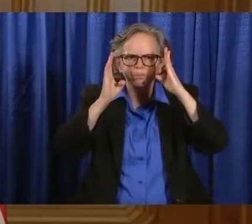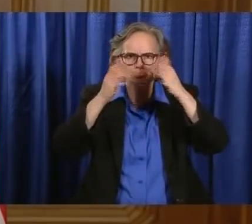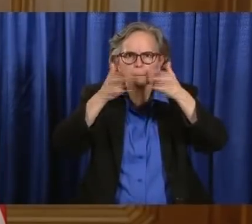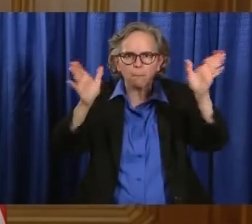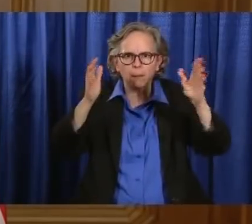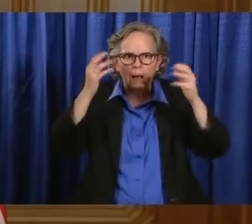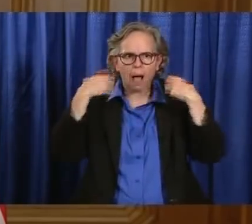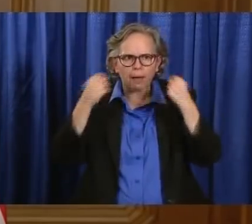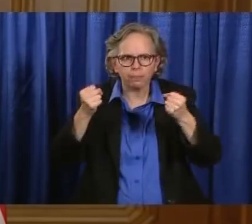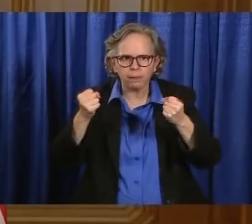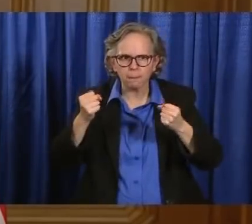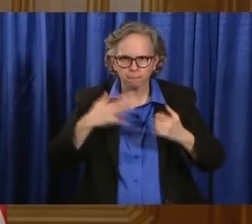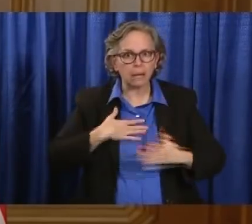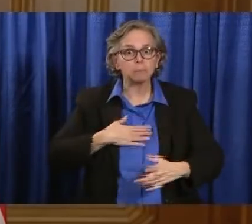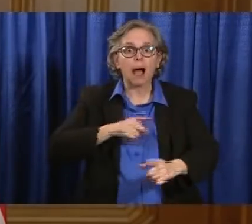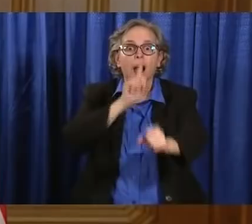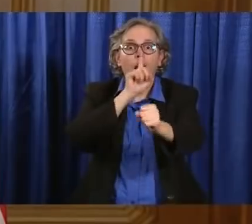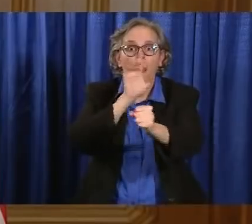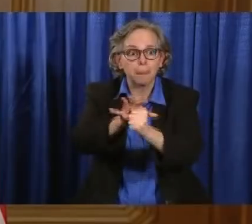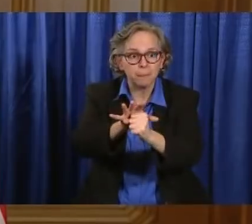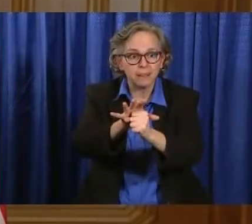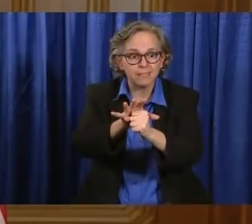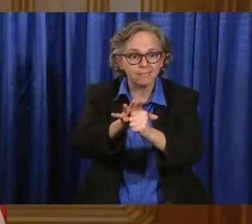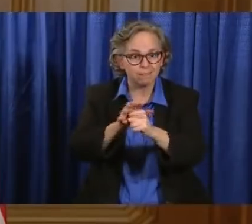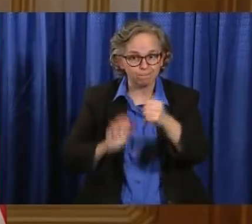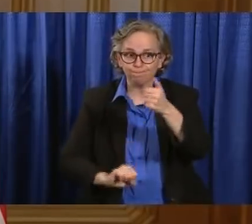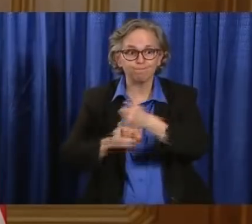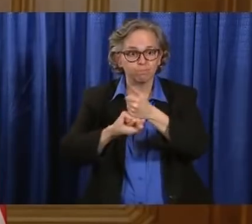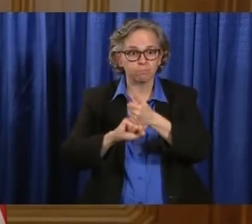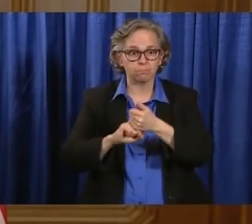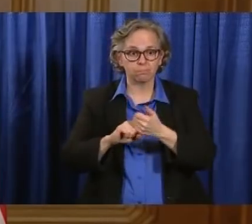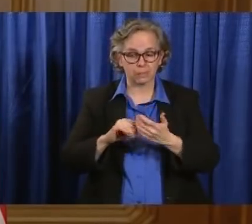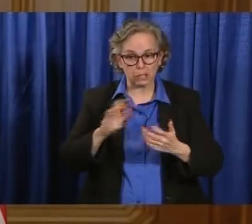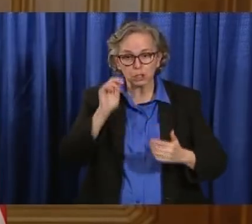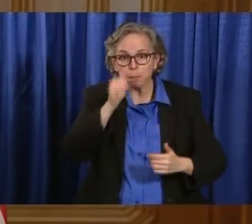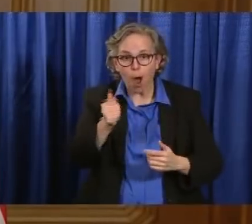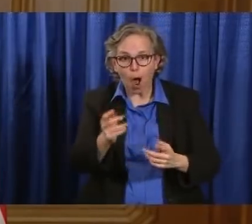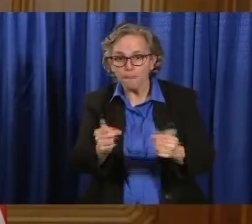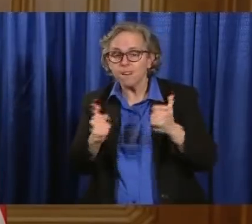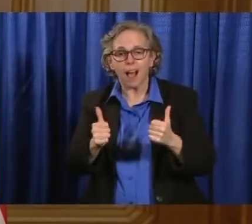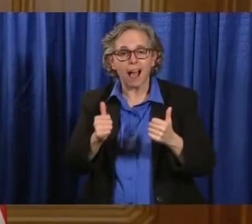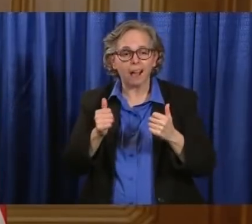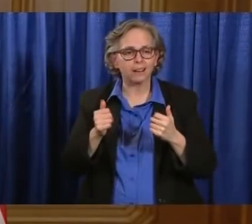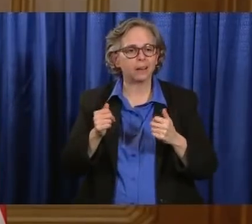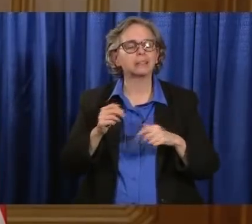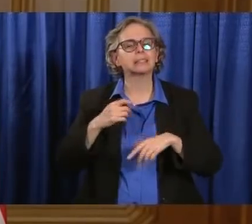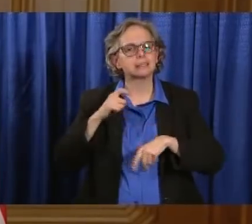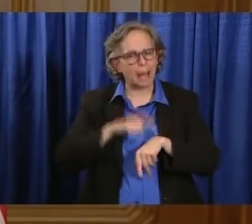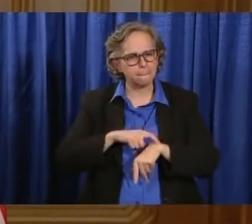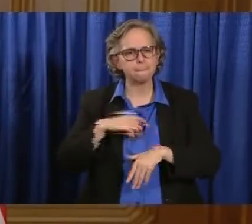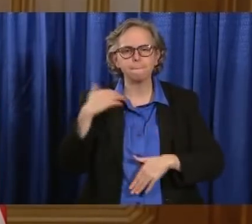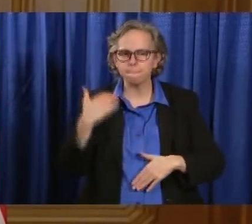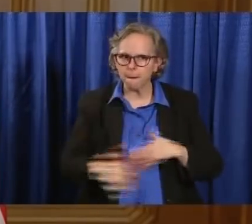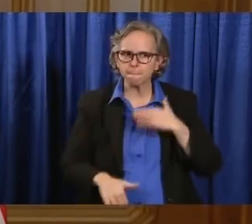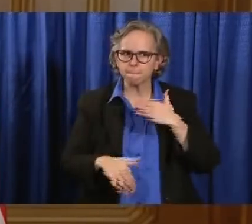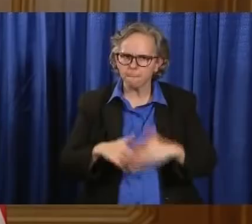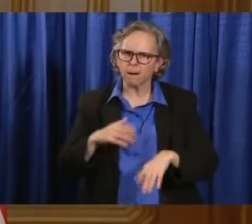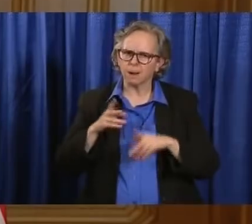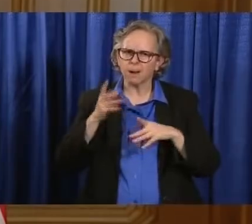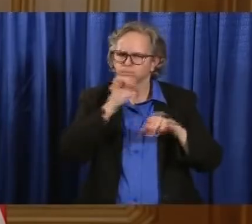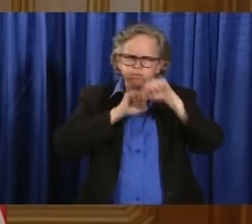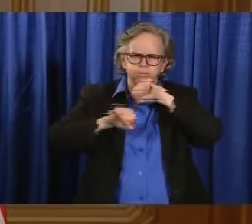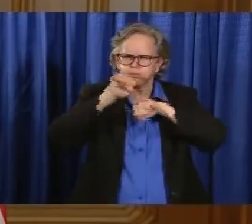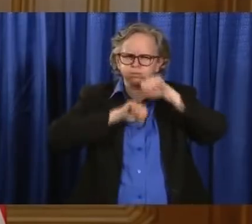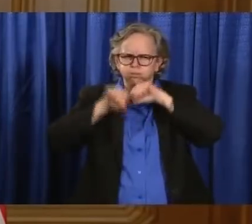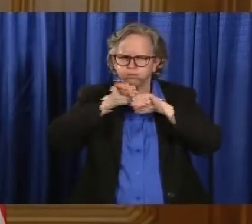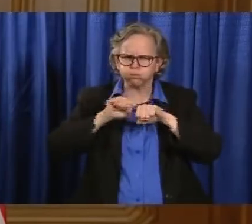do that. Are we going to be able to do that overnight? No, we're not. It's going to be a tough time for the next 6 months, next year,